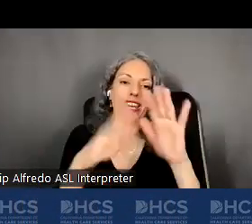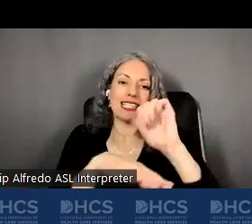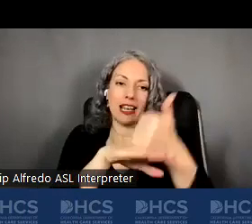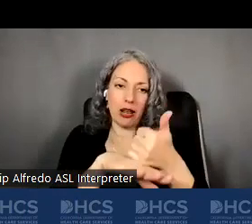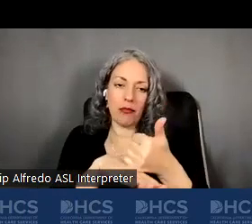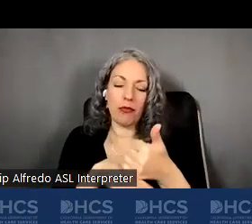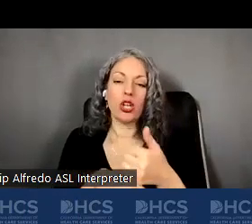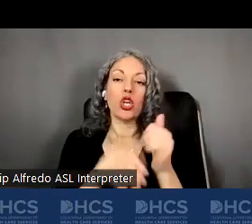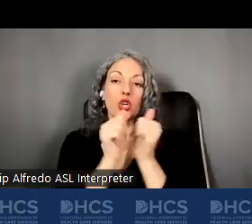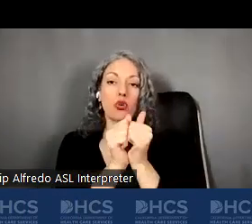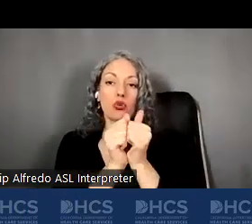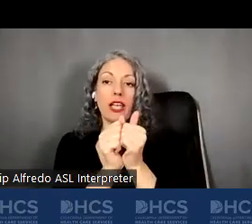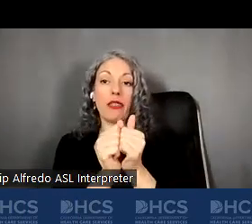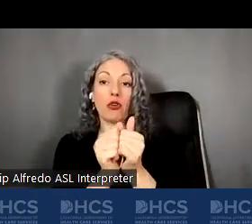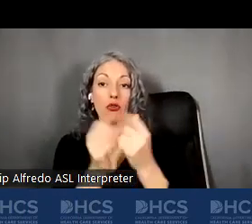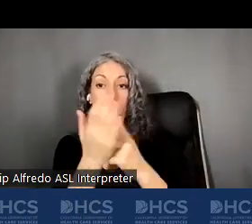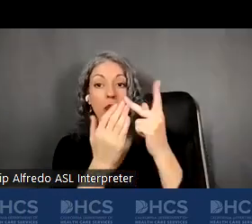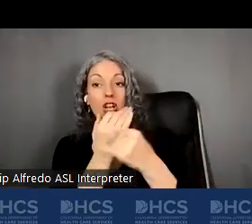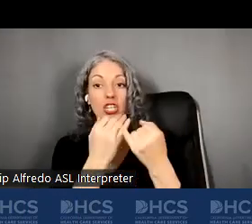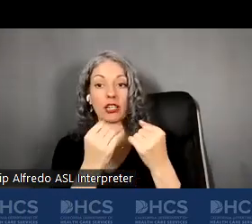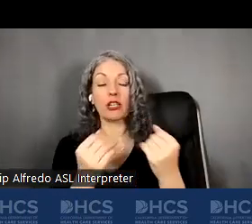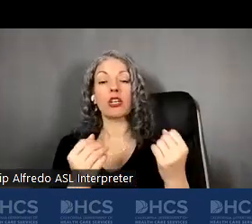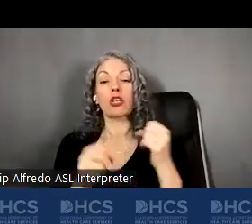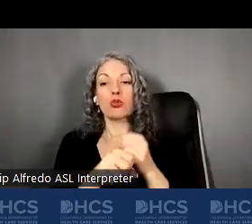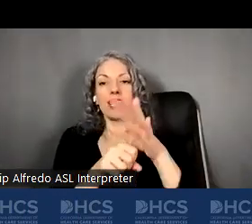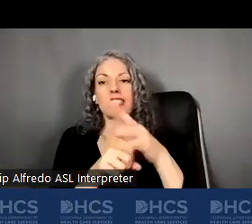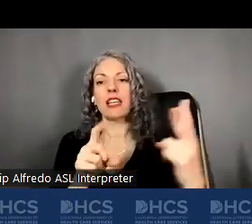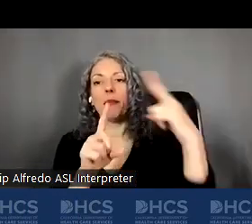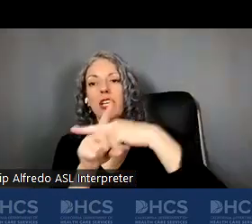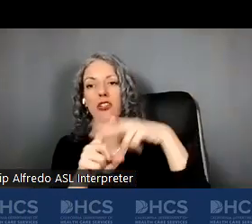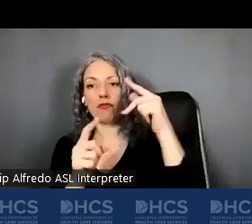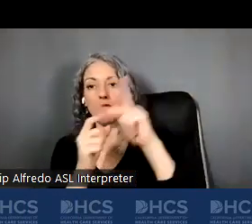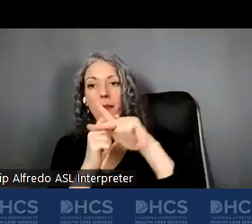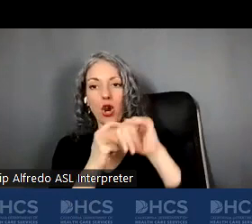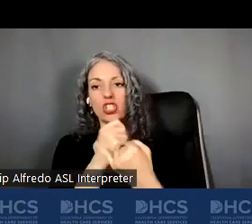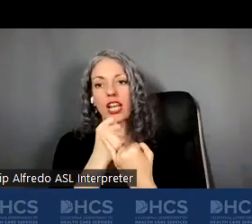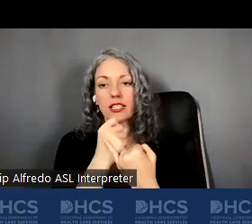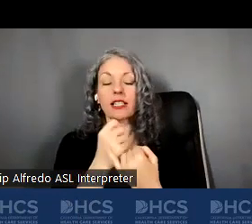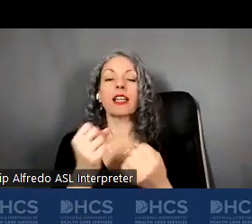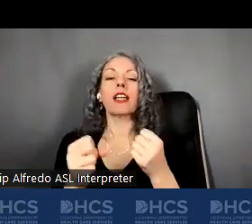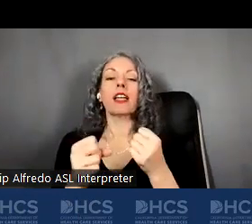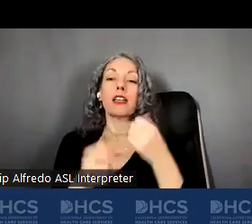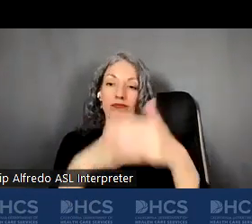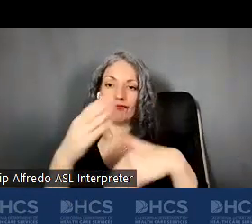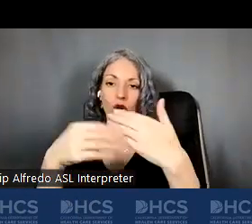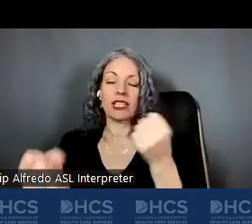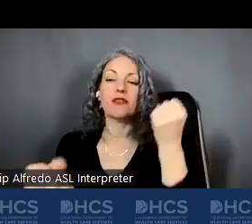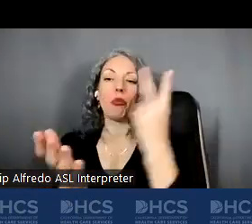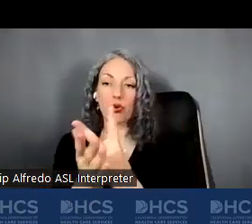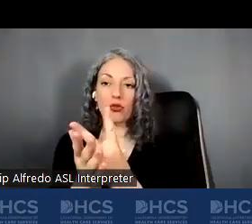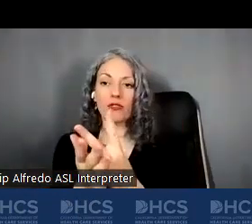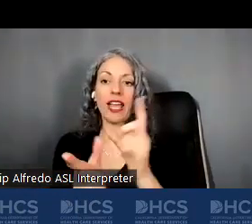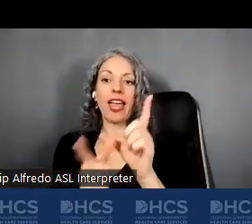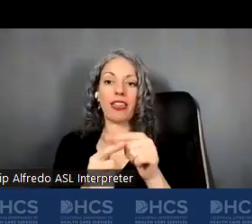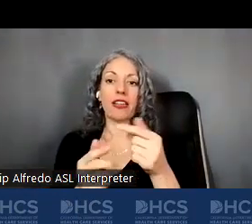work together on a project, you submit an application for that project, it will go through a review and approval process, and it will be funded